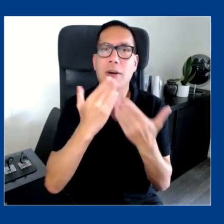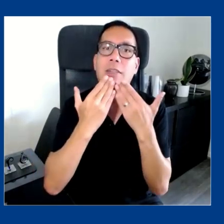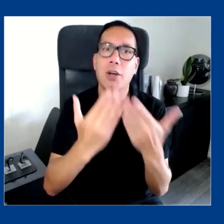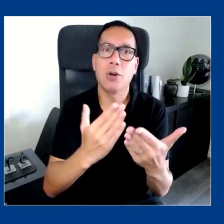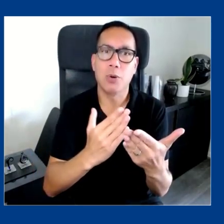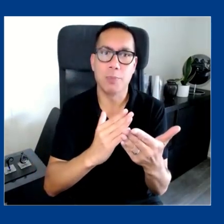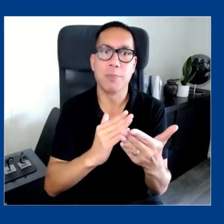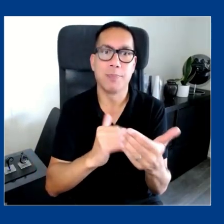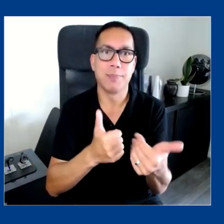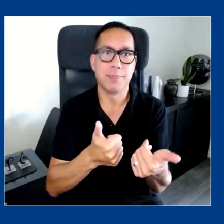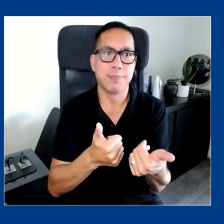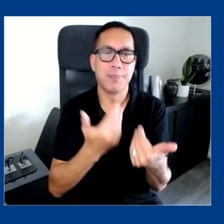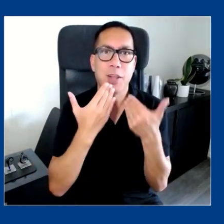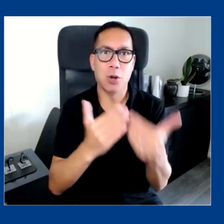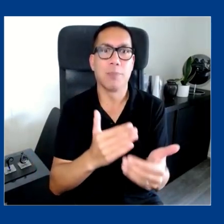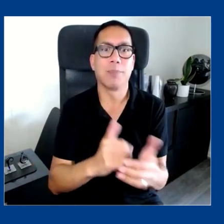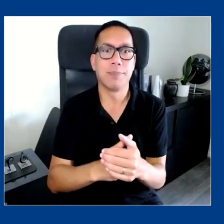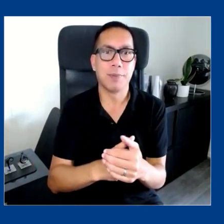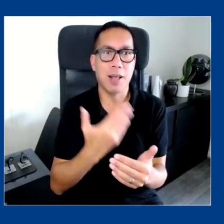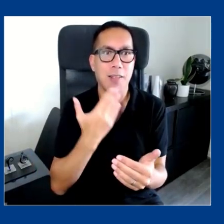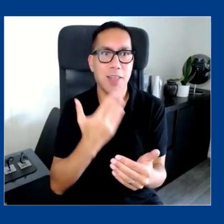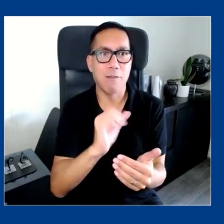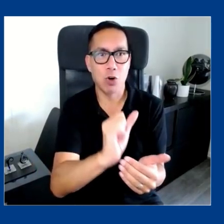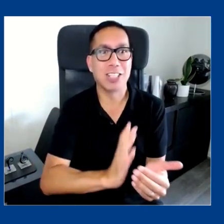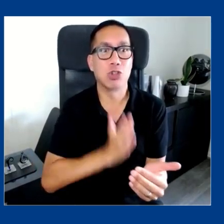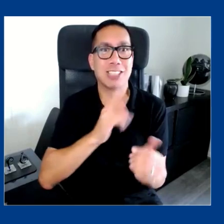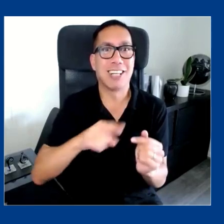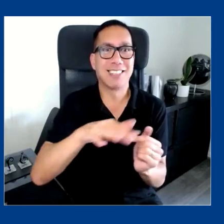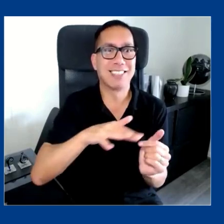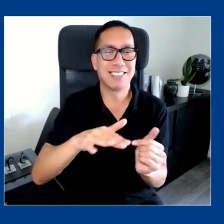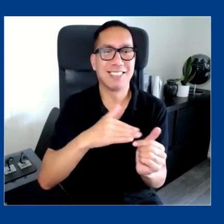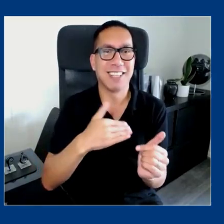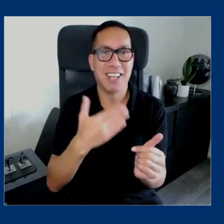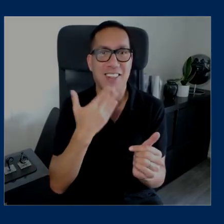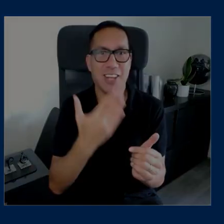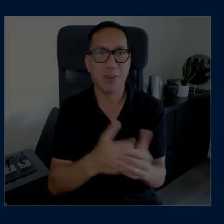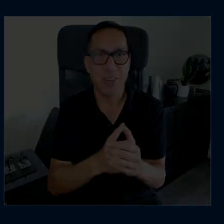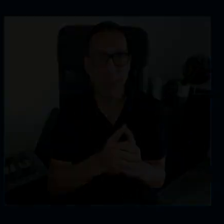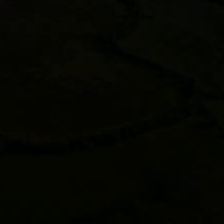Thank you for your interest in this.